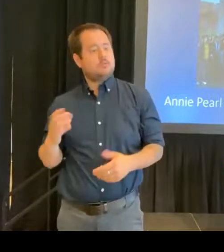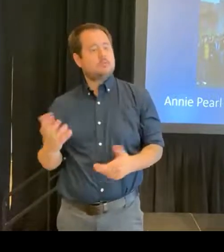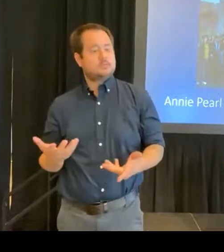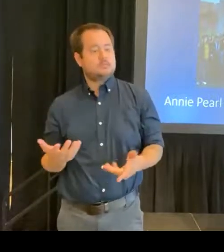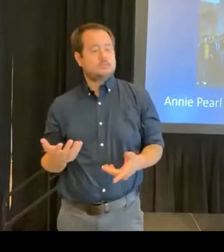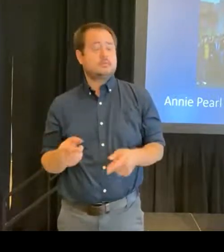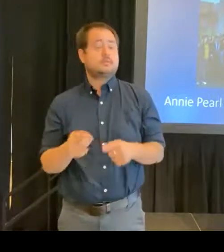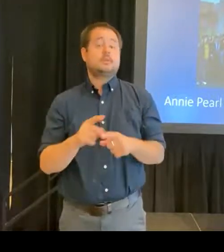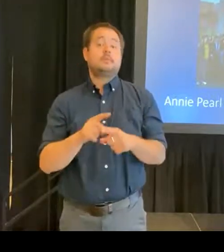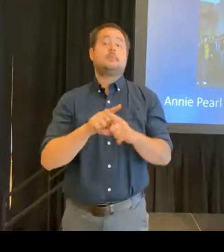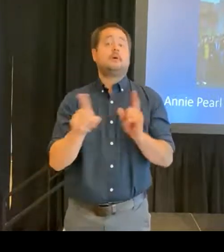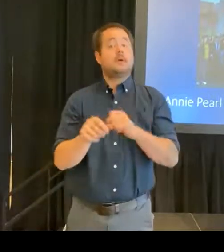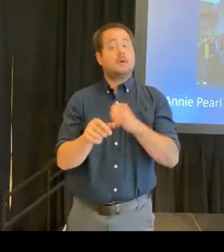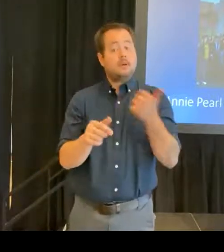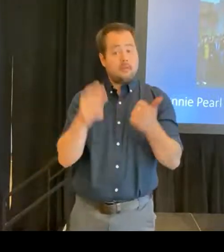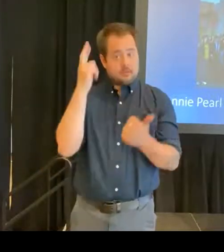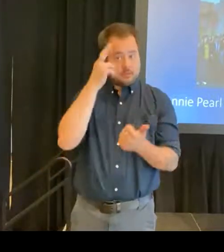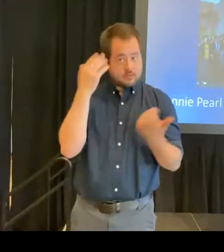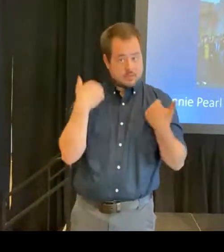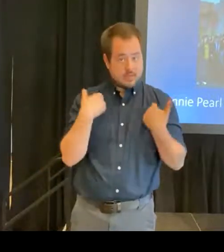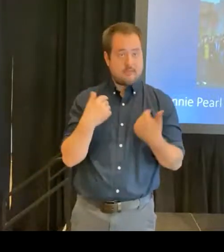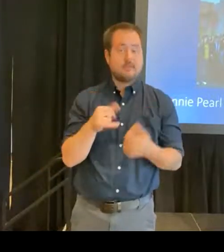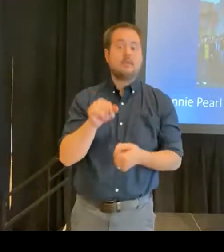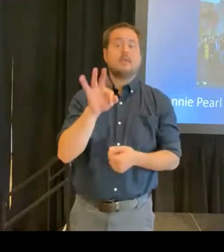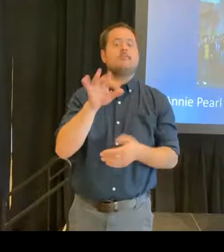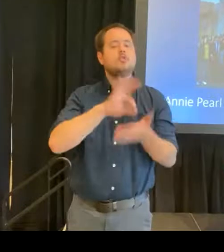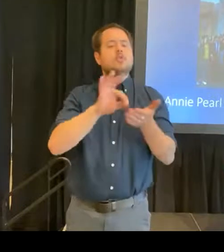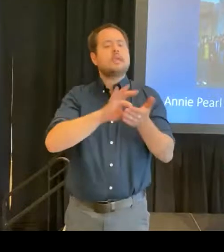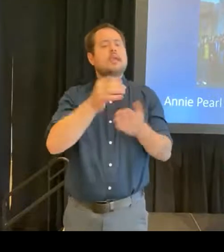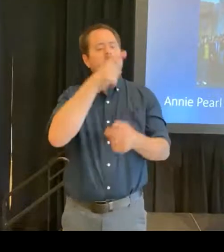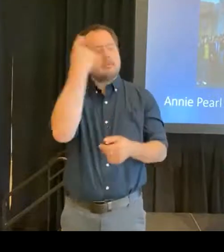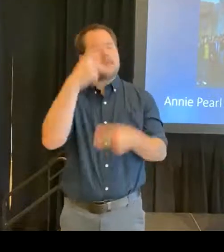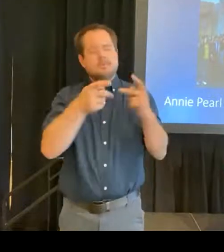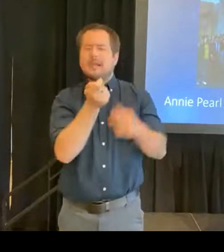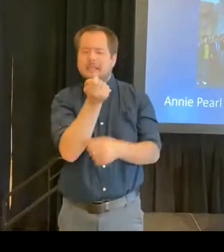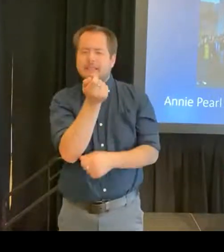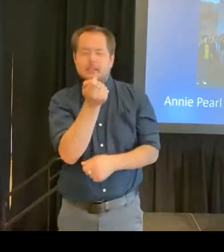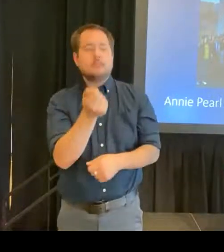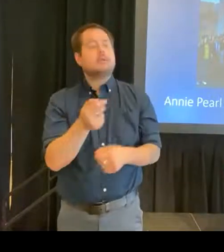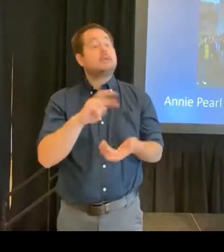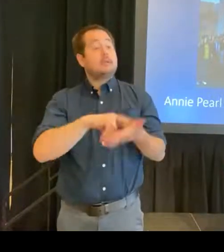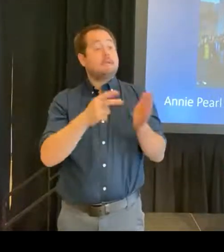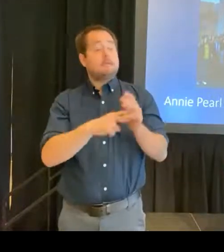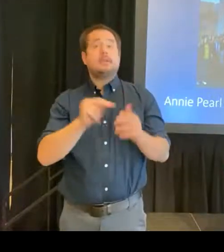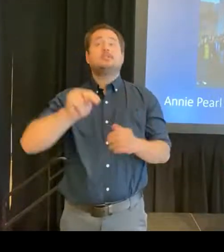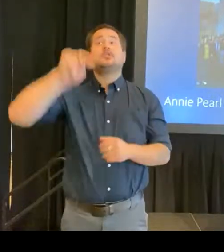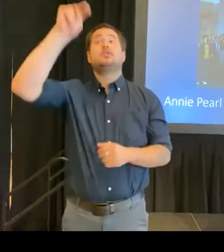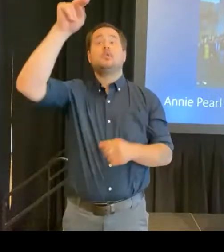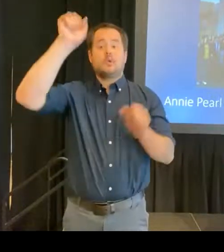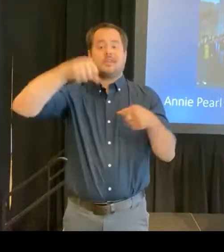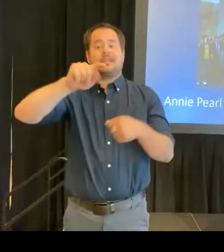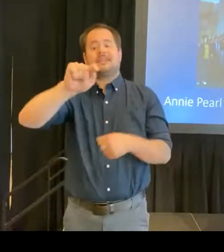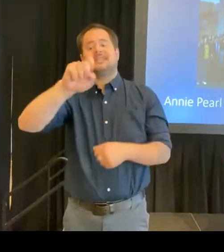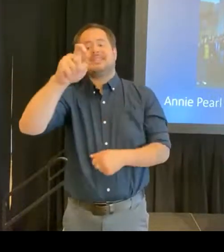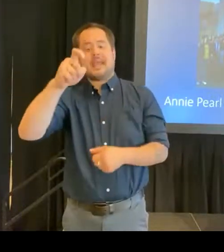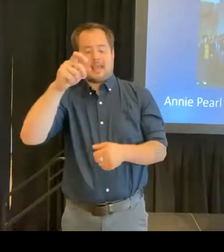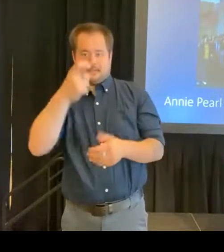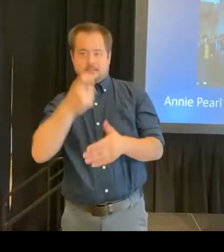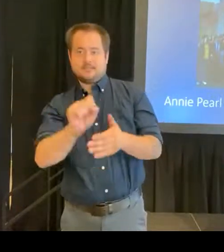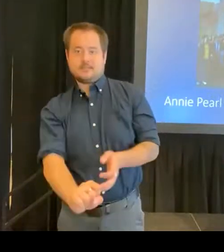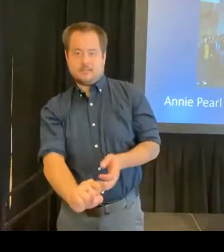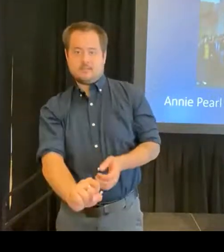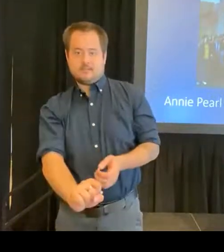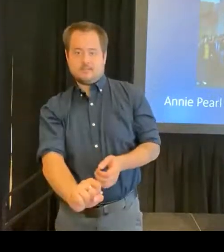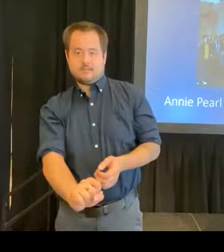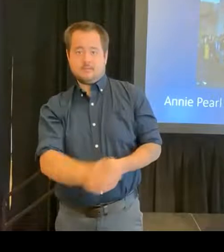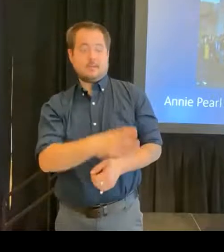there's another reason for it. If you count Black people a little, that means that the North can tax Southerners and they can benefit from